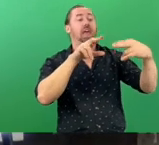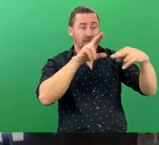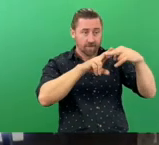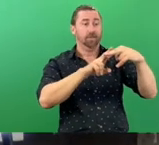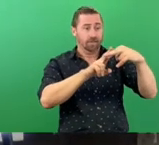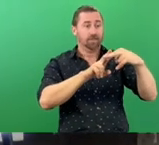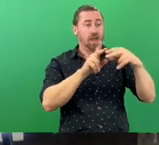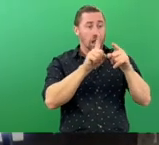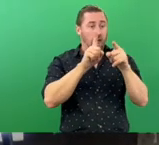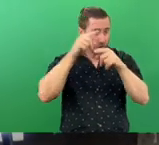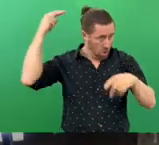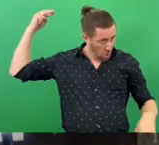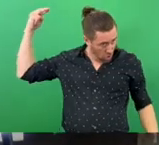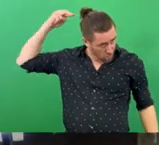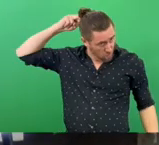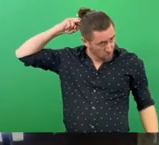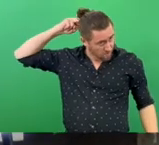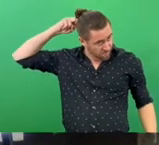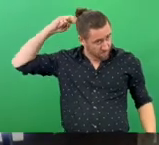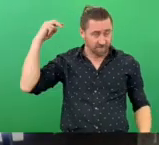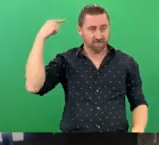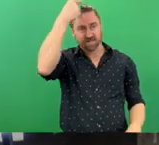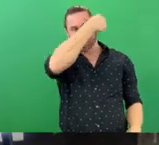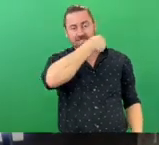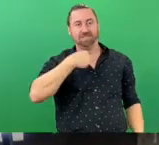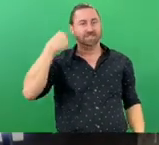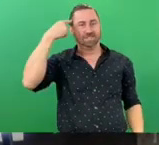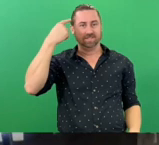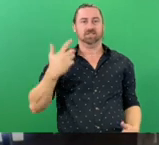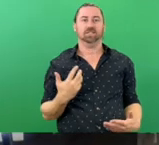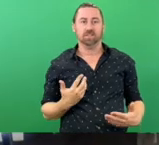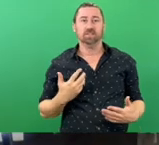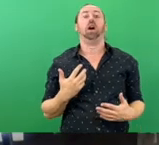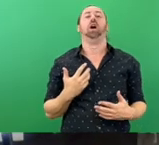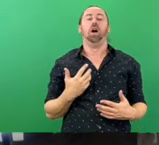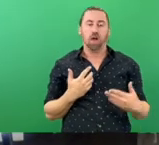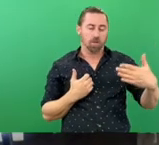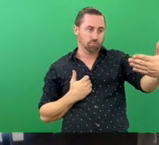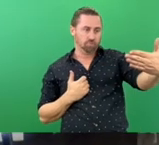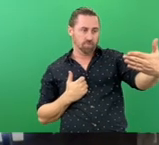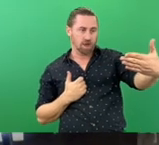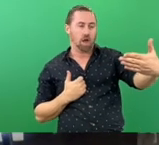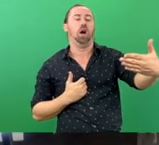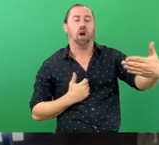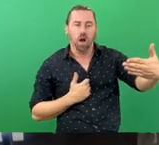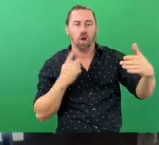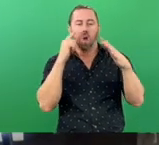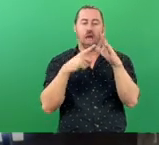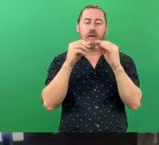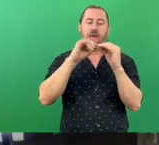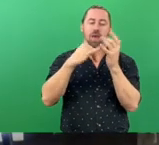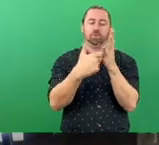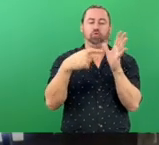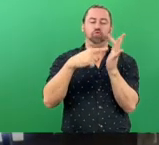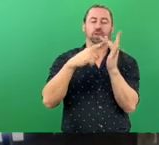look through the back of your own head into your face, right? And in that way, the mirror shows an abstraction, a